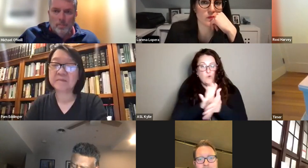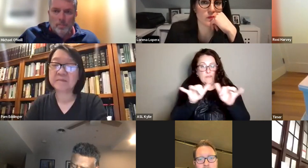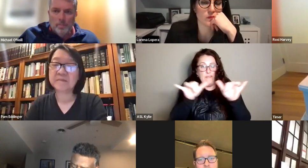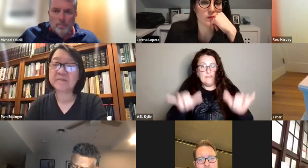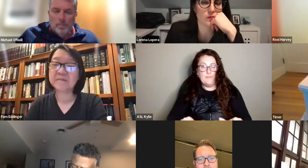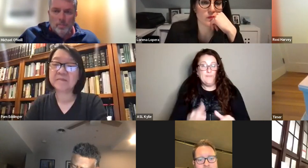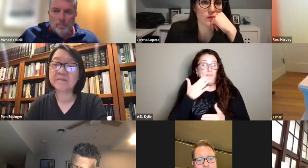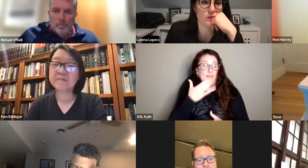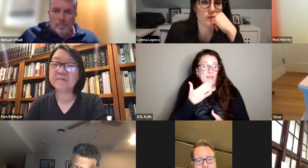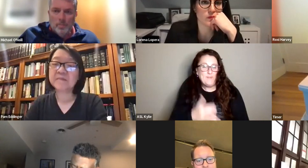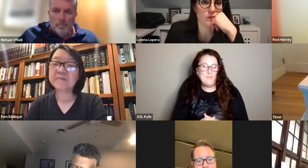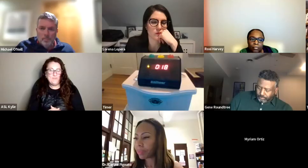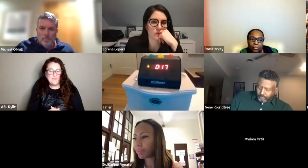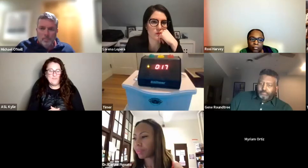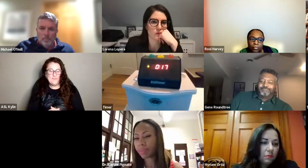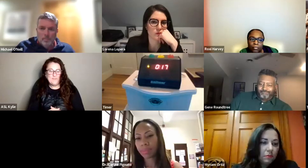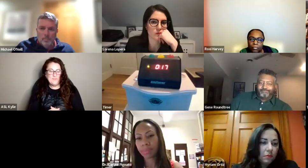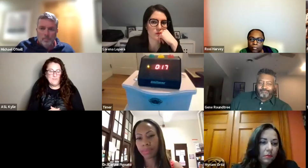years. Thank you so much.